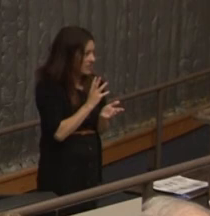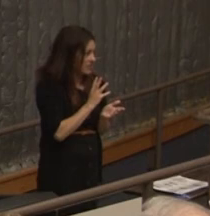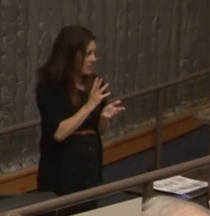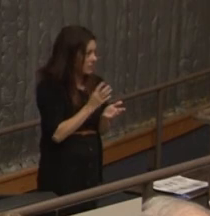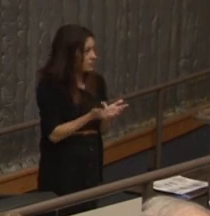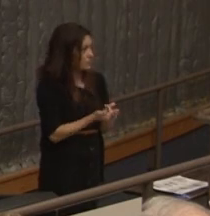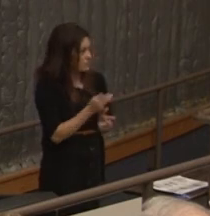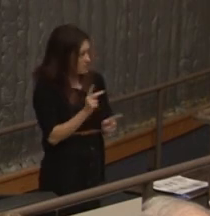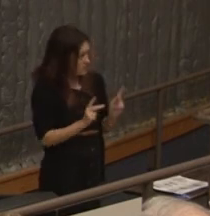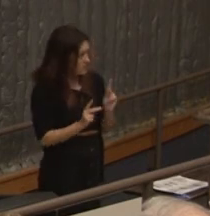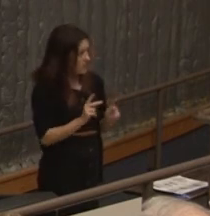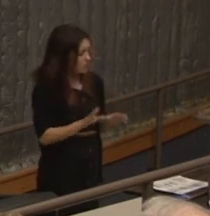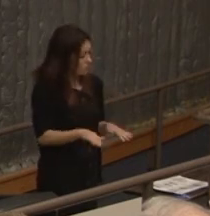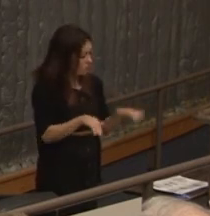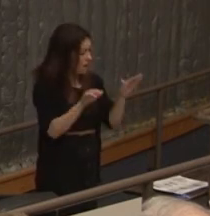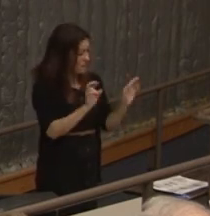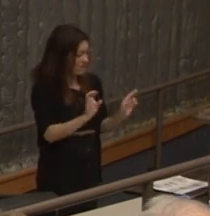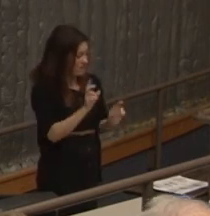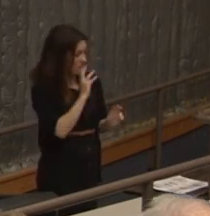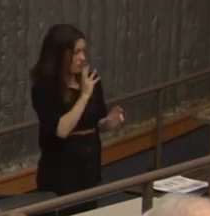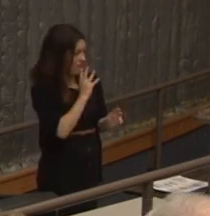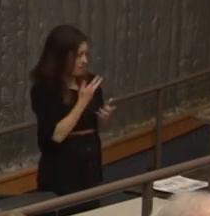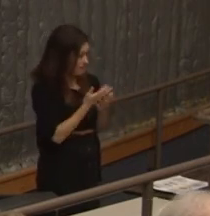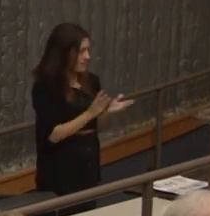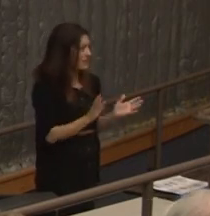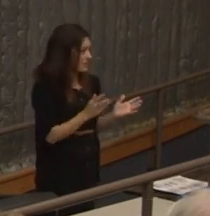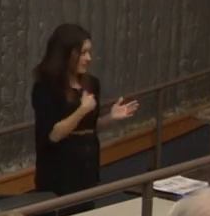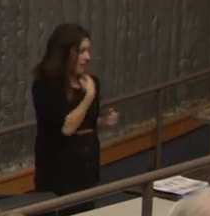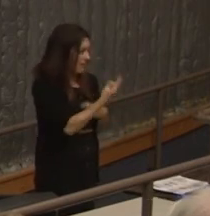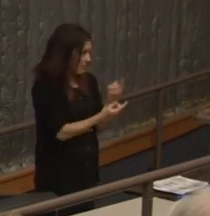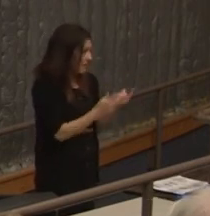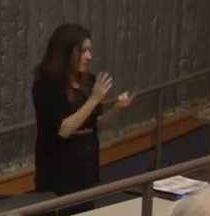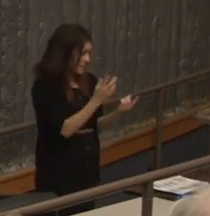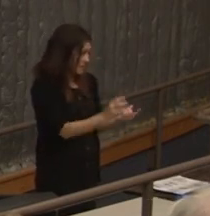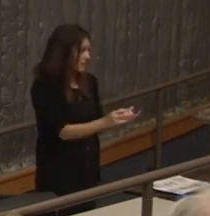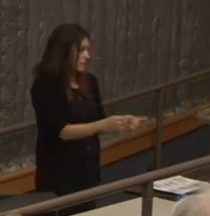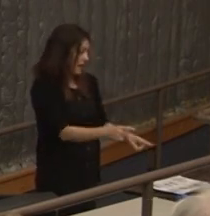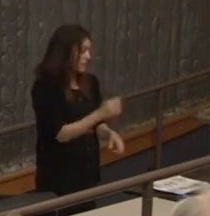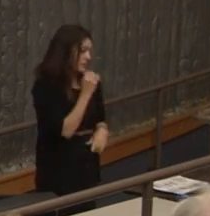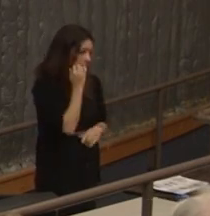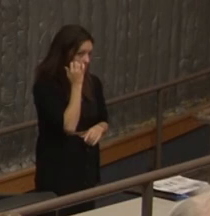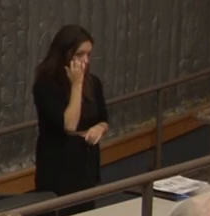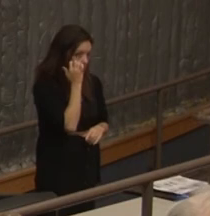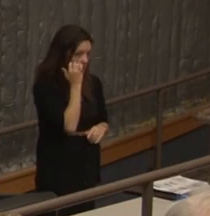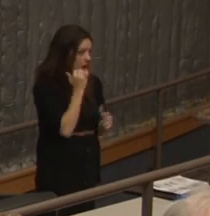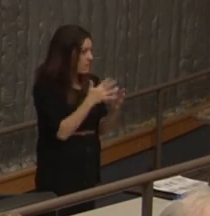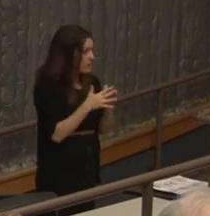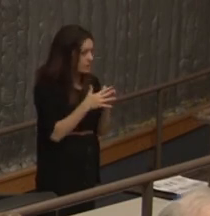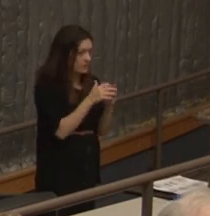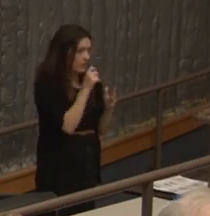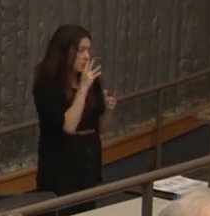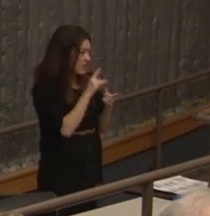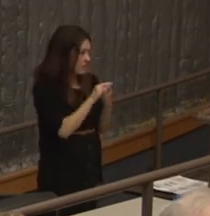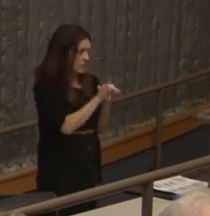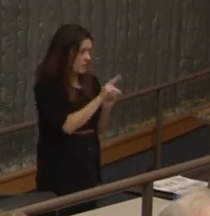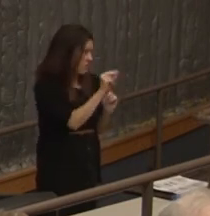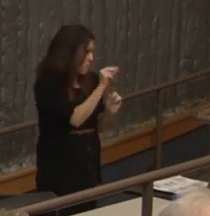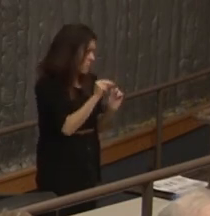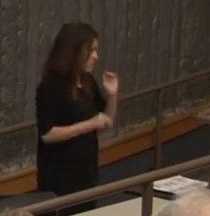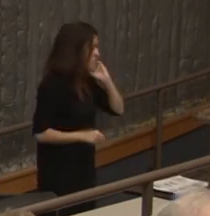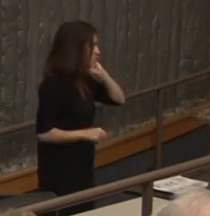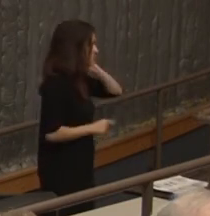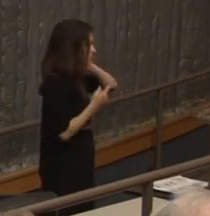new people grew up, and they say, okay, let's talk about history. And that's what happened. Not that America wasn't talking about it.